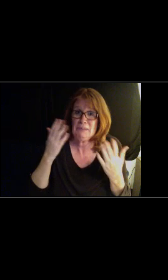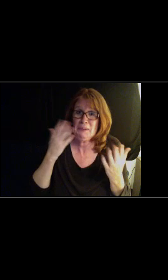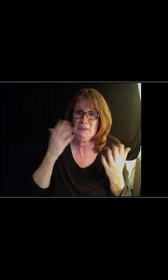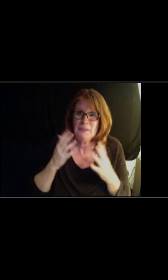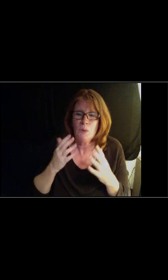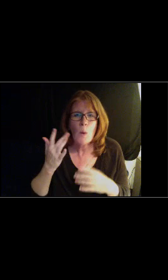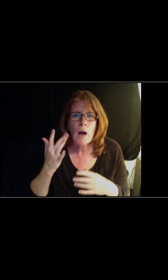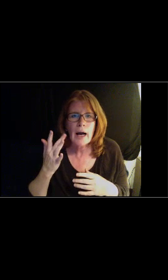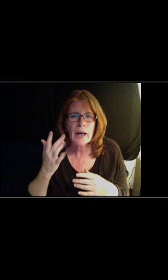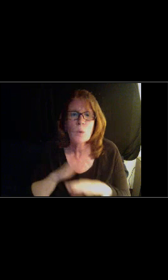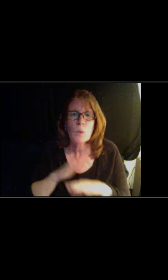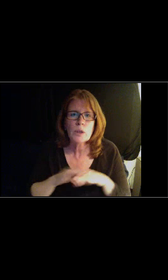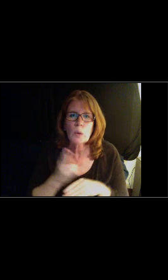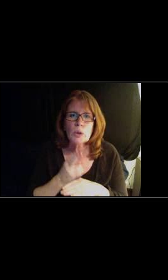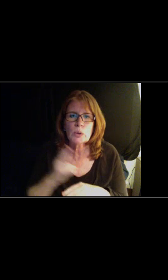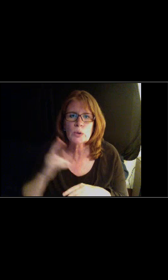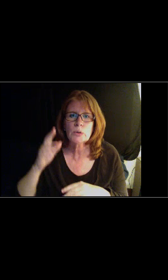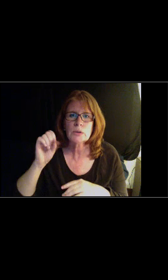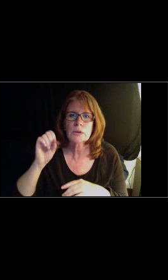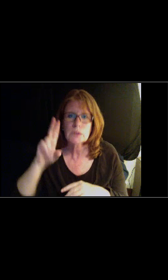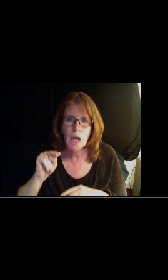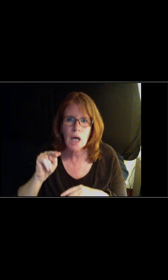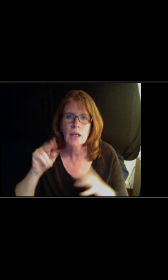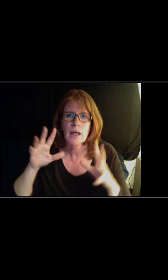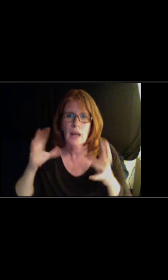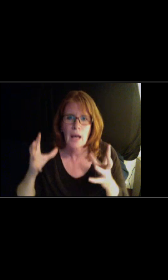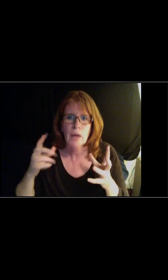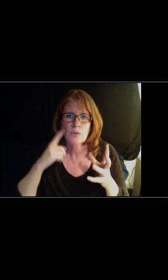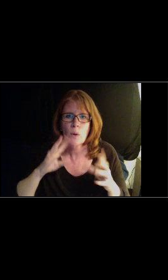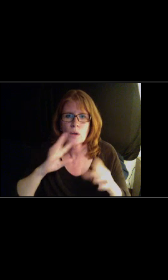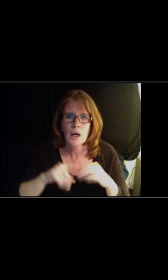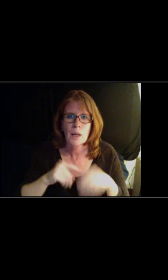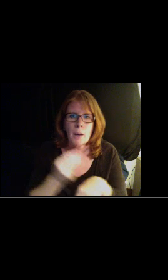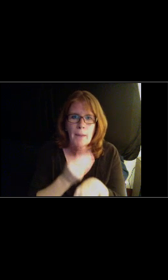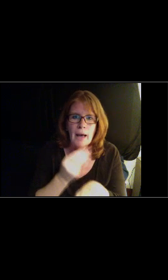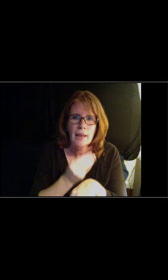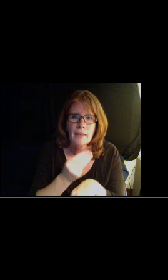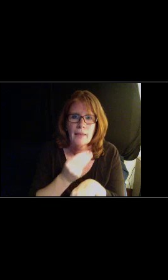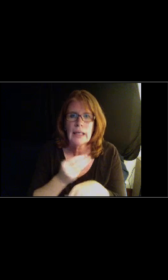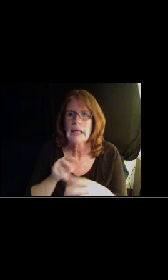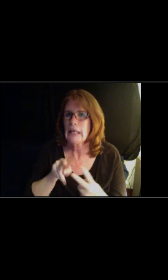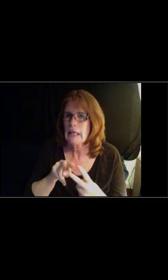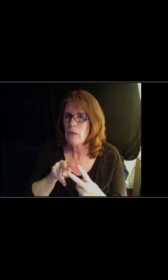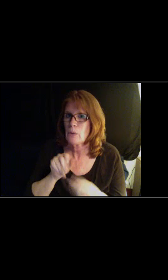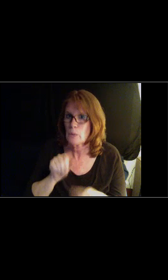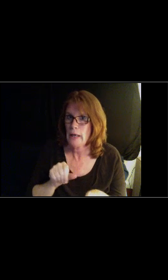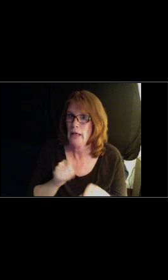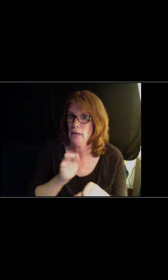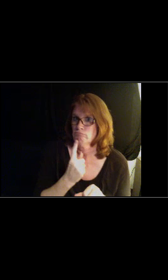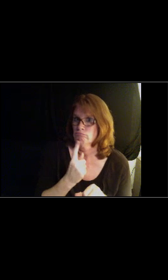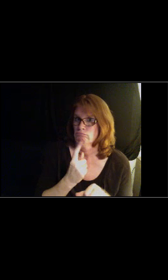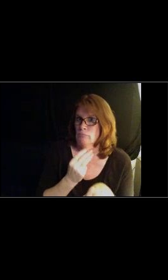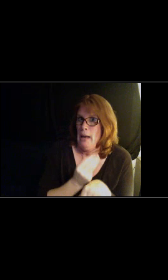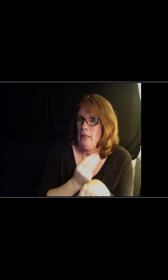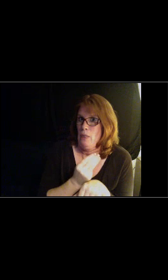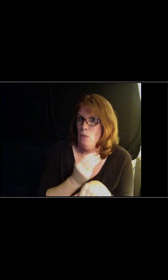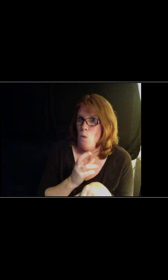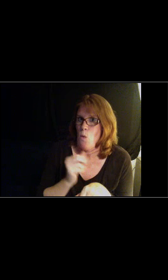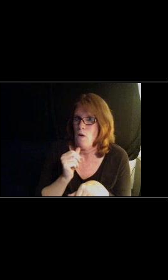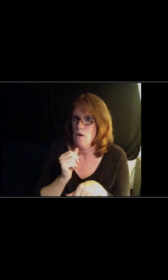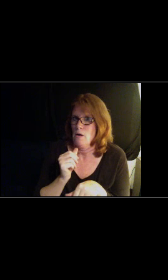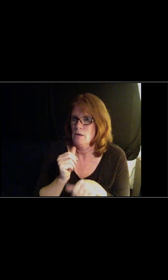cloud. We're not sure what that means exactly, but we're using the sun and a cloud to talk about